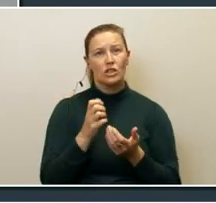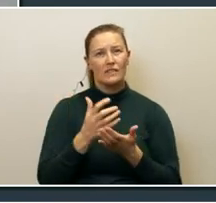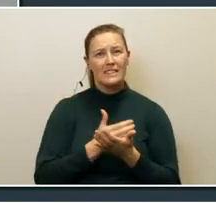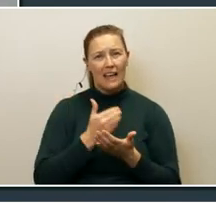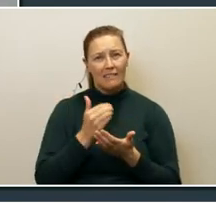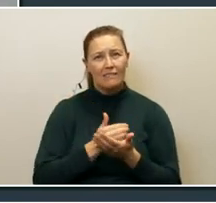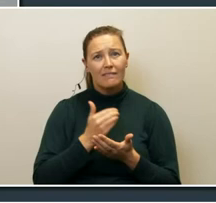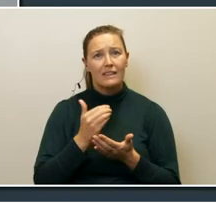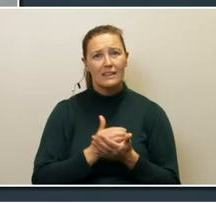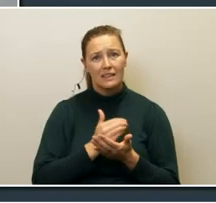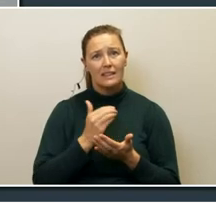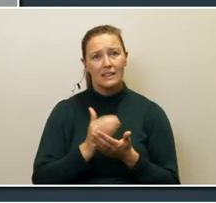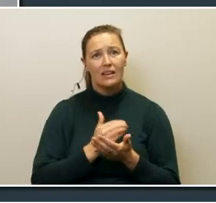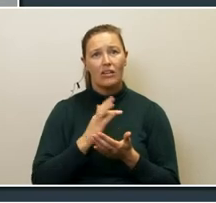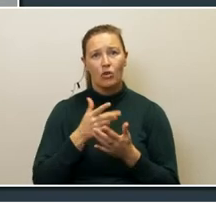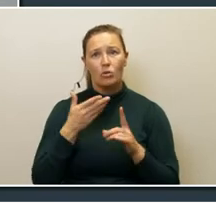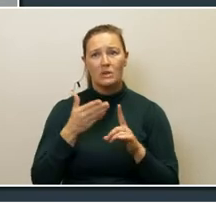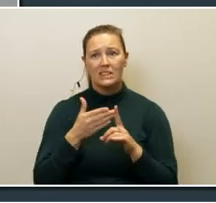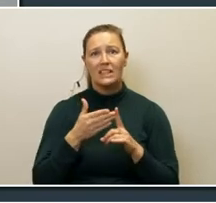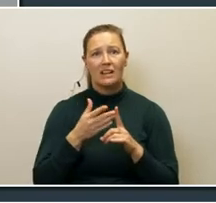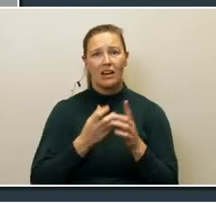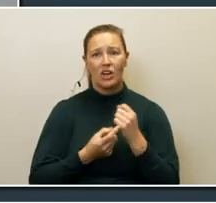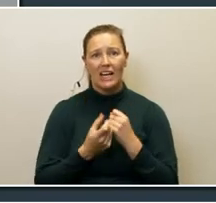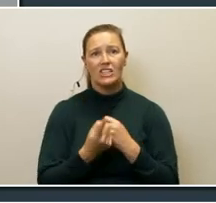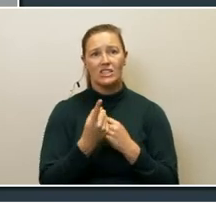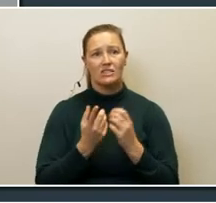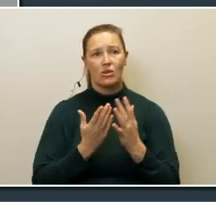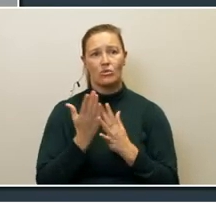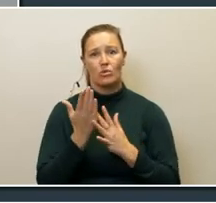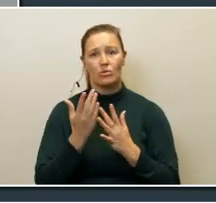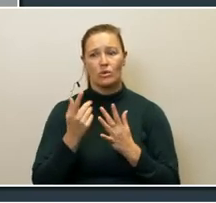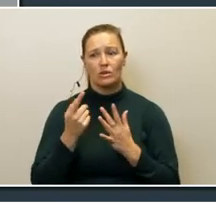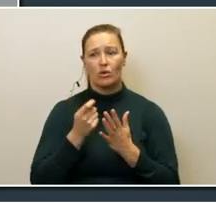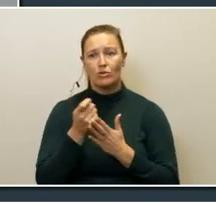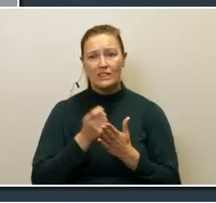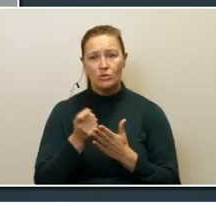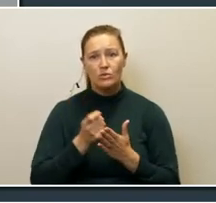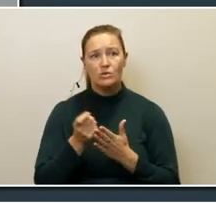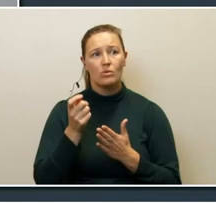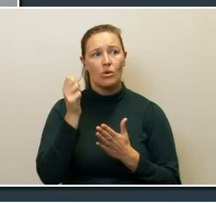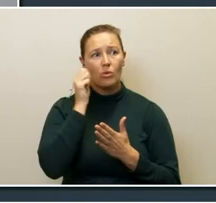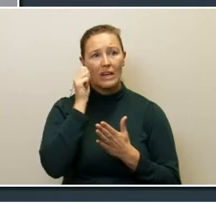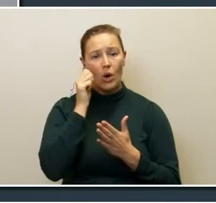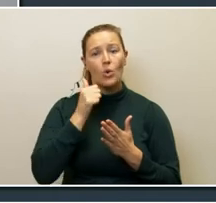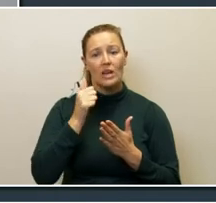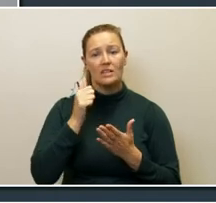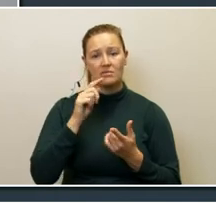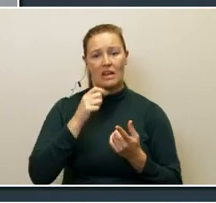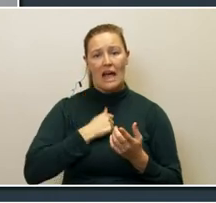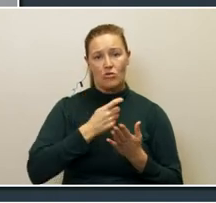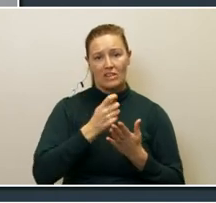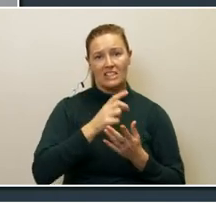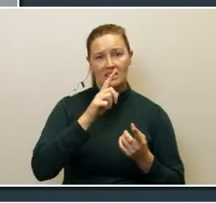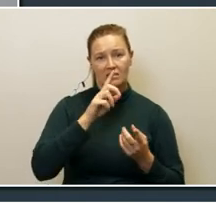saved for those particular occasions through our rentals. We know that our rentals are lower than market